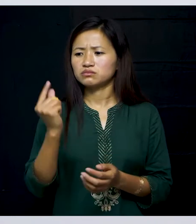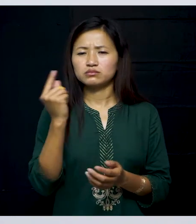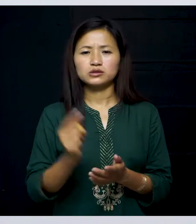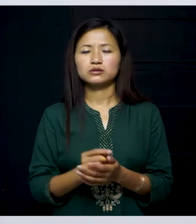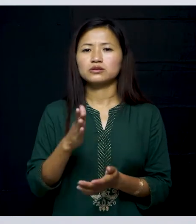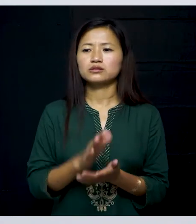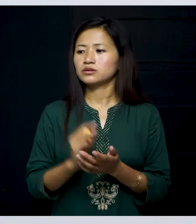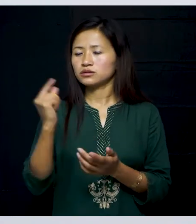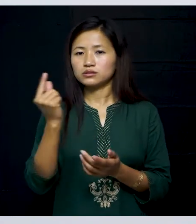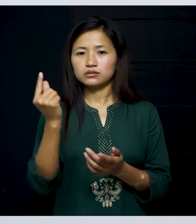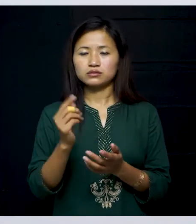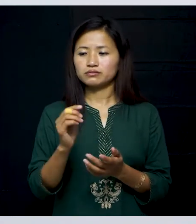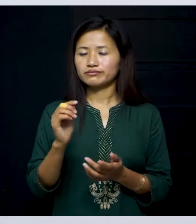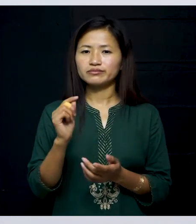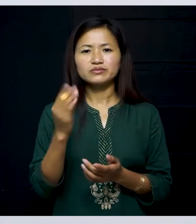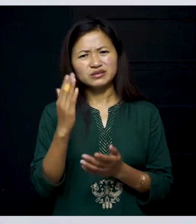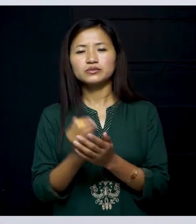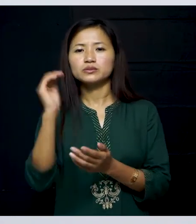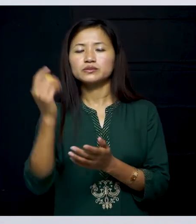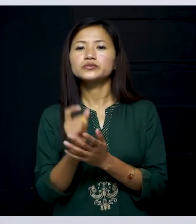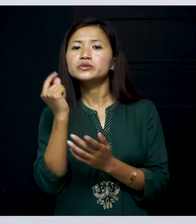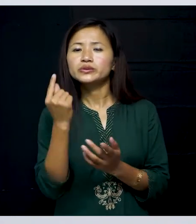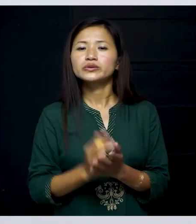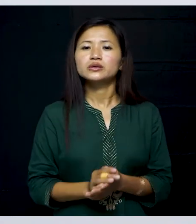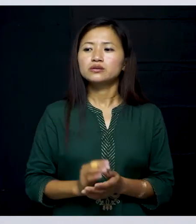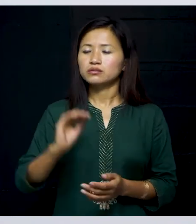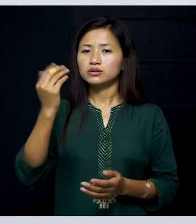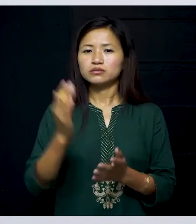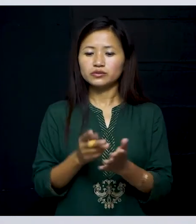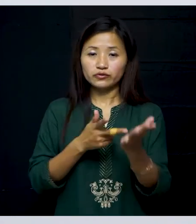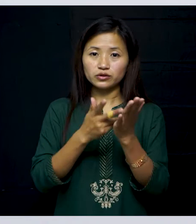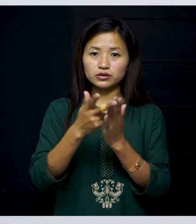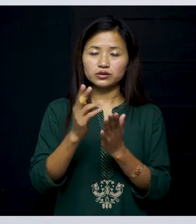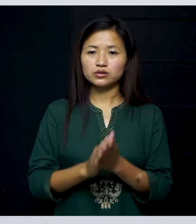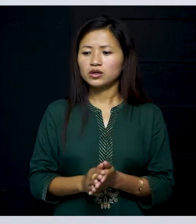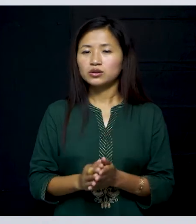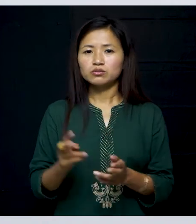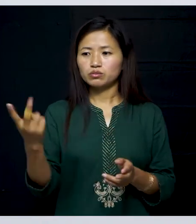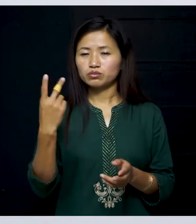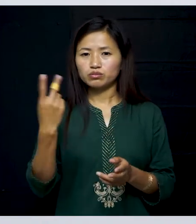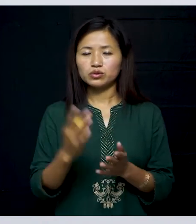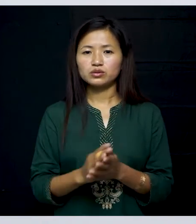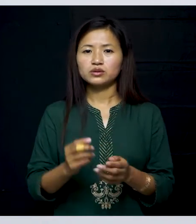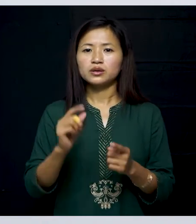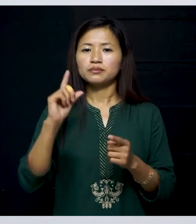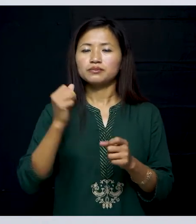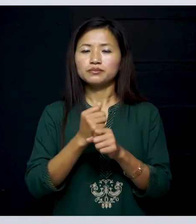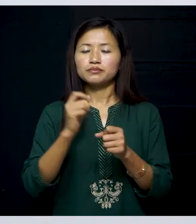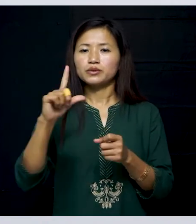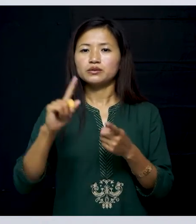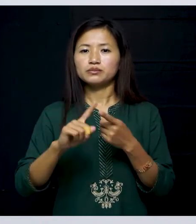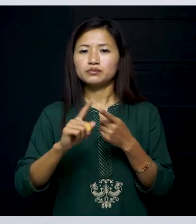know what is firewood, right? Especially the ones living in the villages are lucky enough to possess both LPG and then